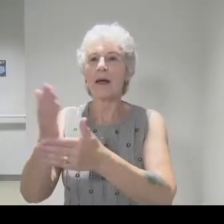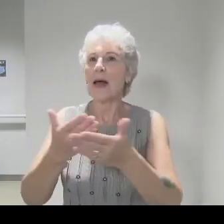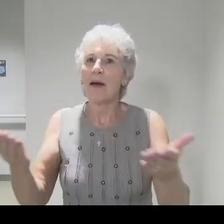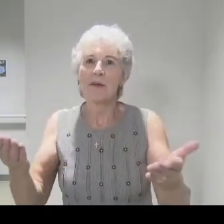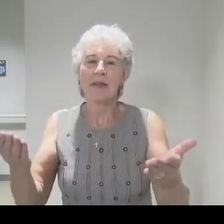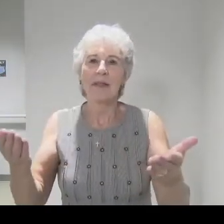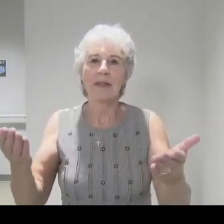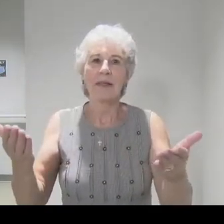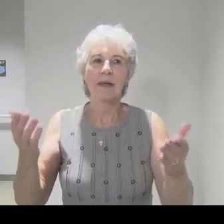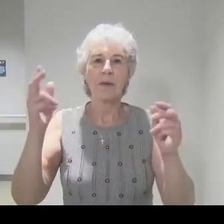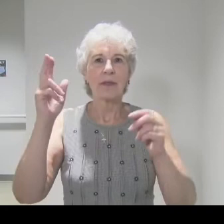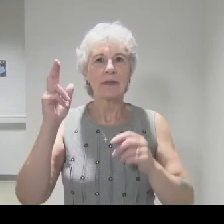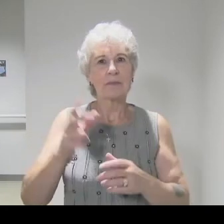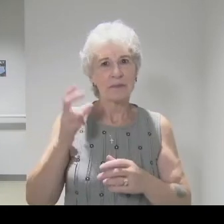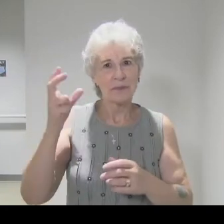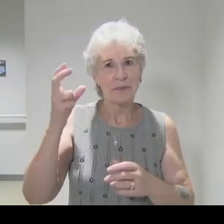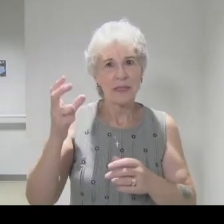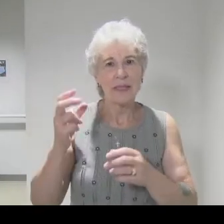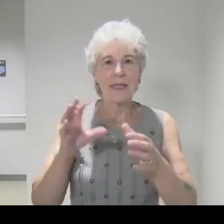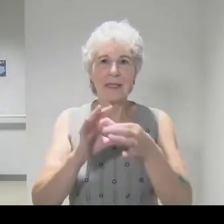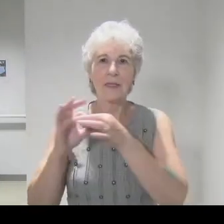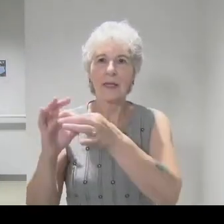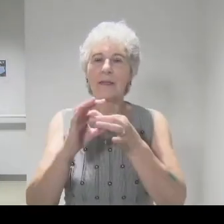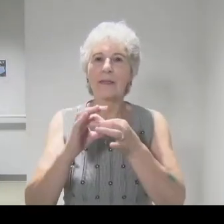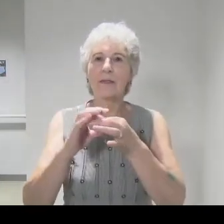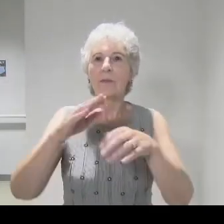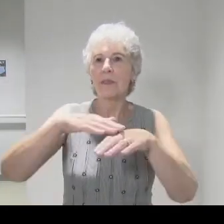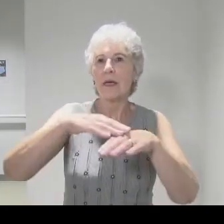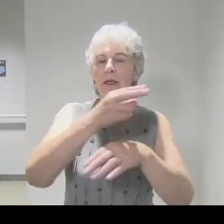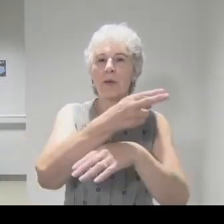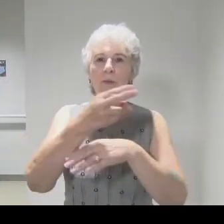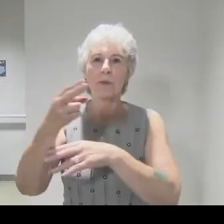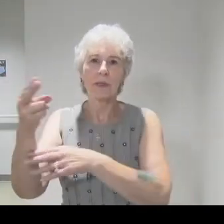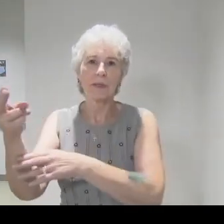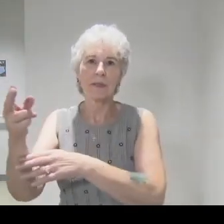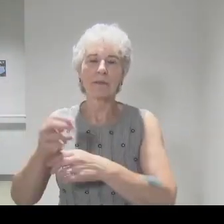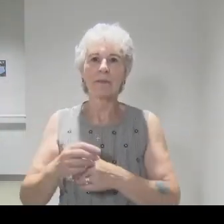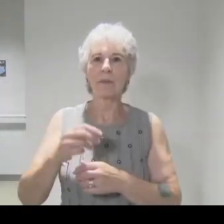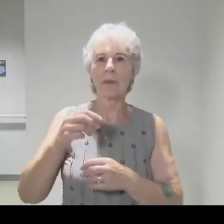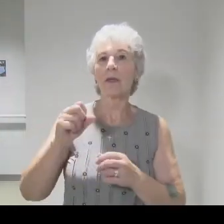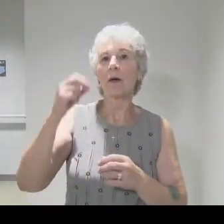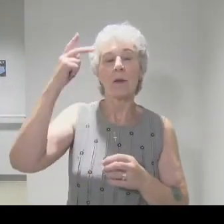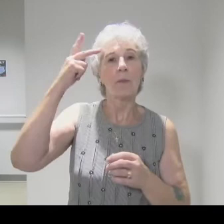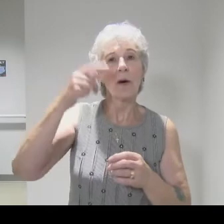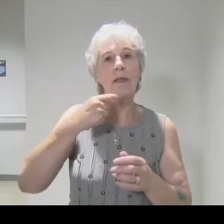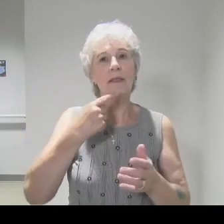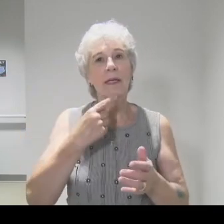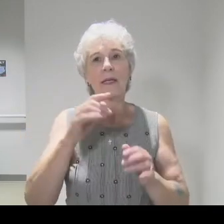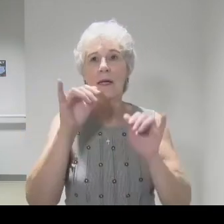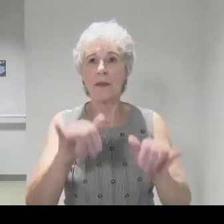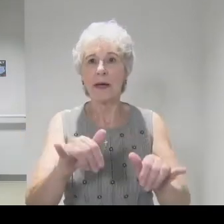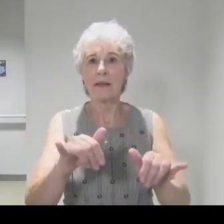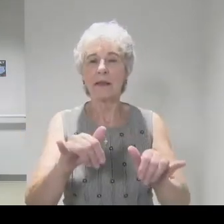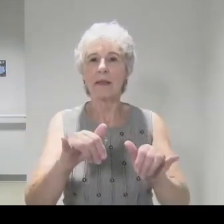in context of that, of what was on the horizon. And so Paul is saying that that which was on the